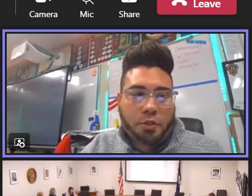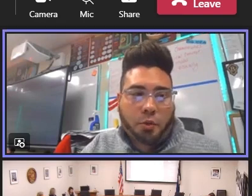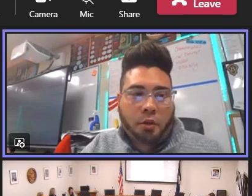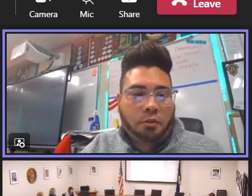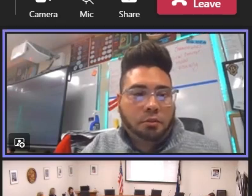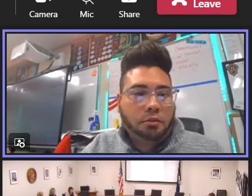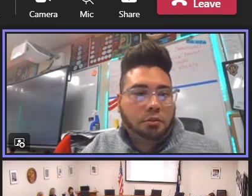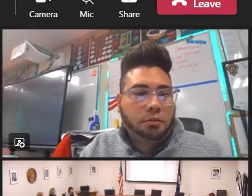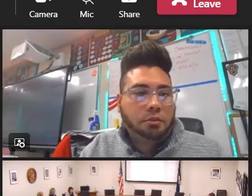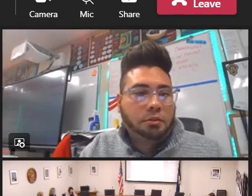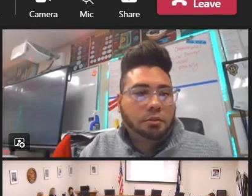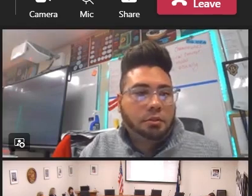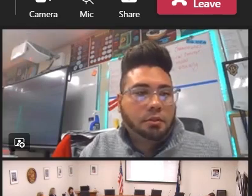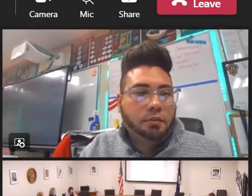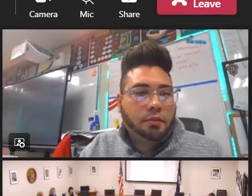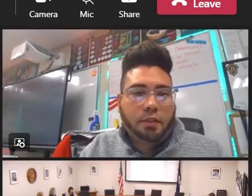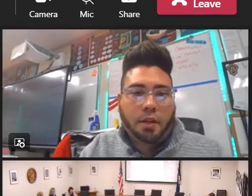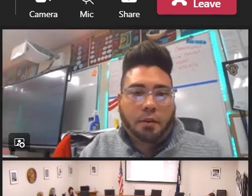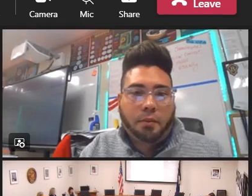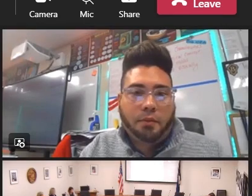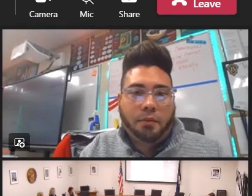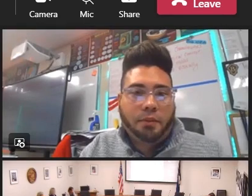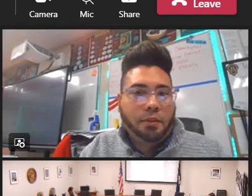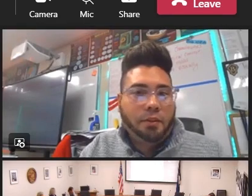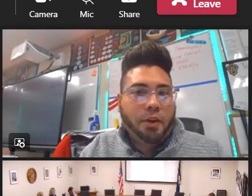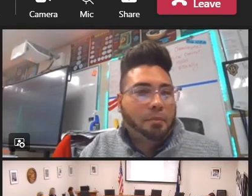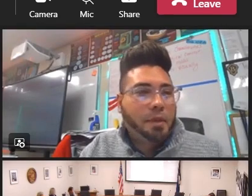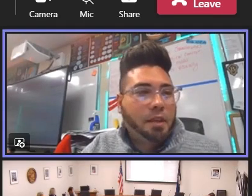Carla Criswell. Byron is here. Present.